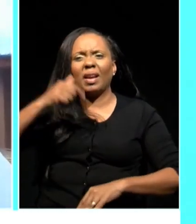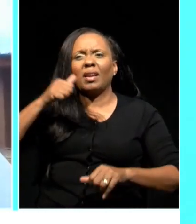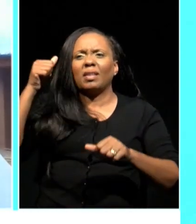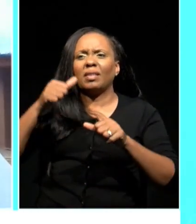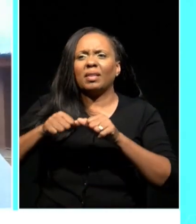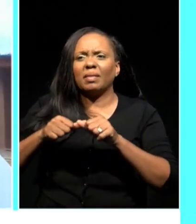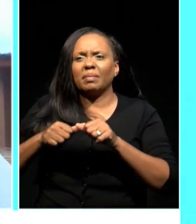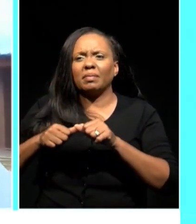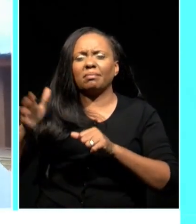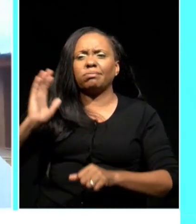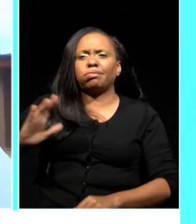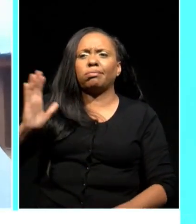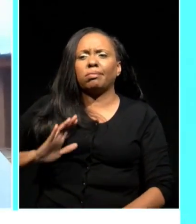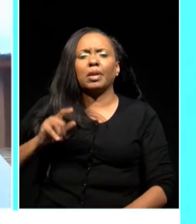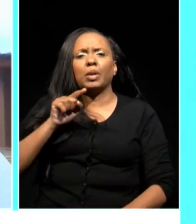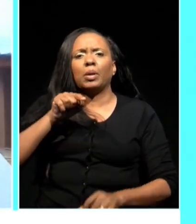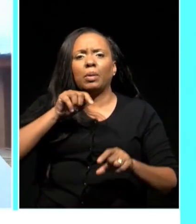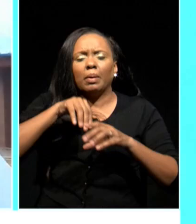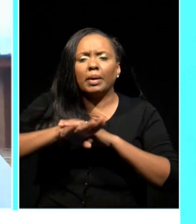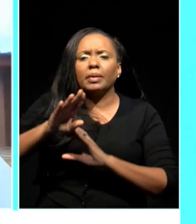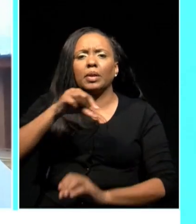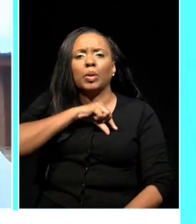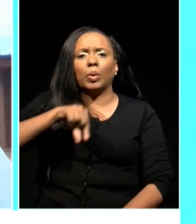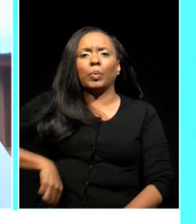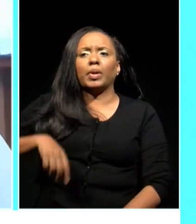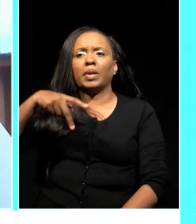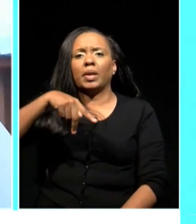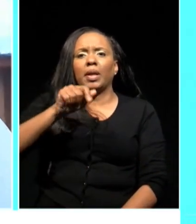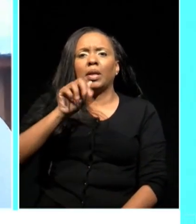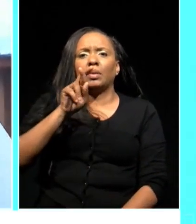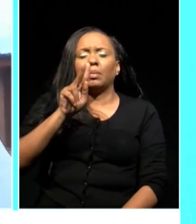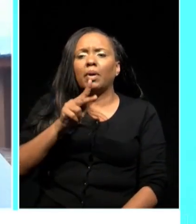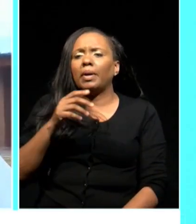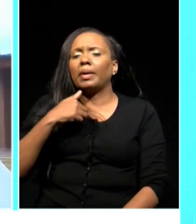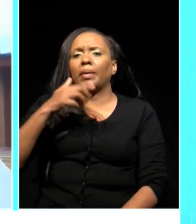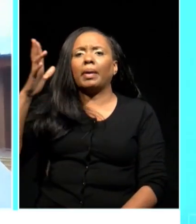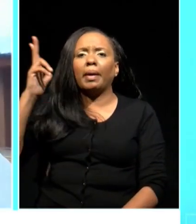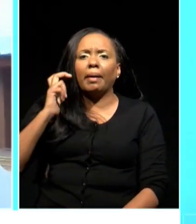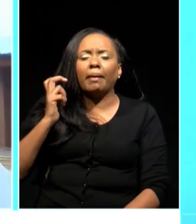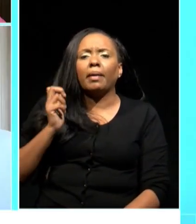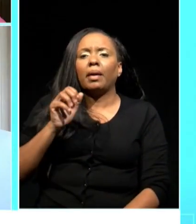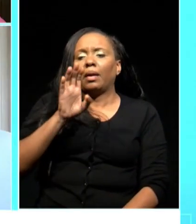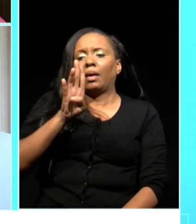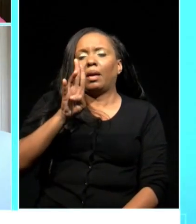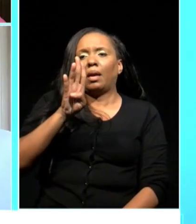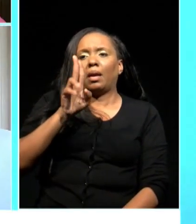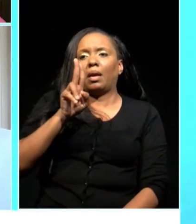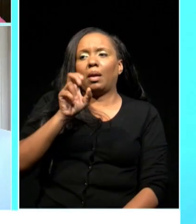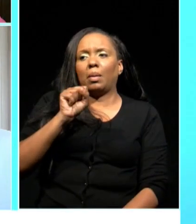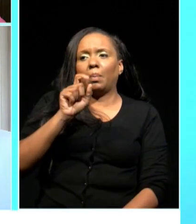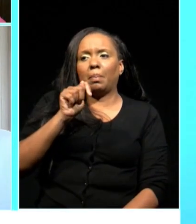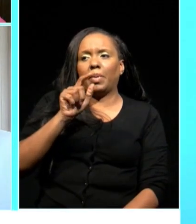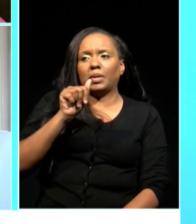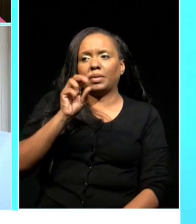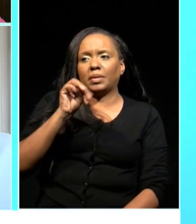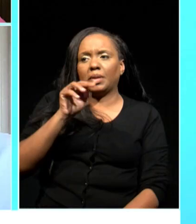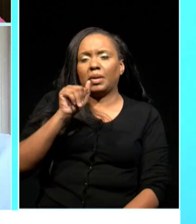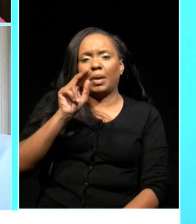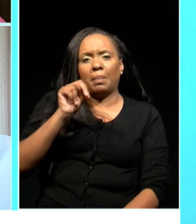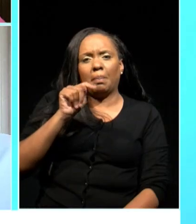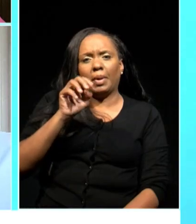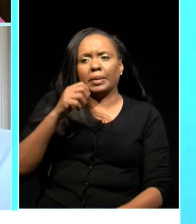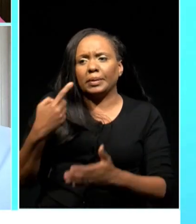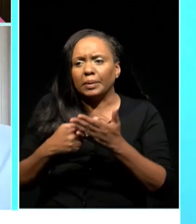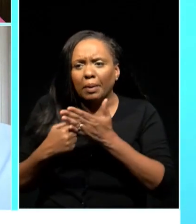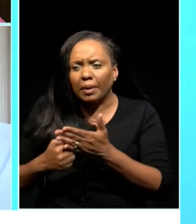hear Bustamante talking, or Norman Manley would be visiting here, or Bradley Adams would be visiting in Jamaica. Where is that now? What does